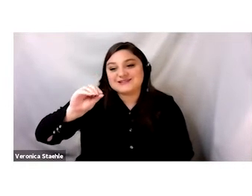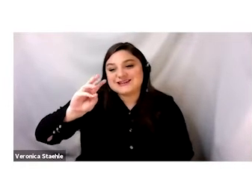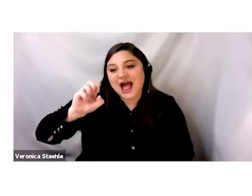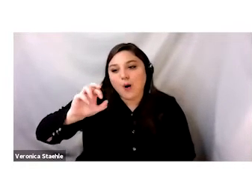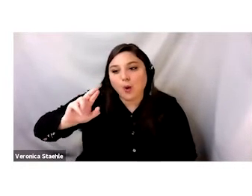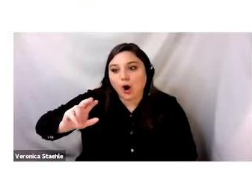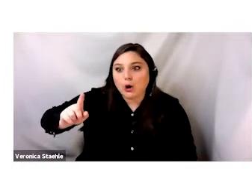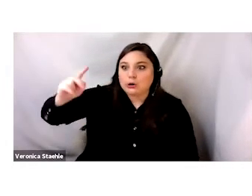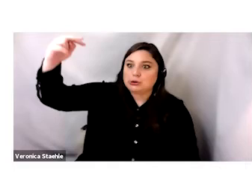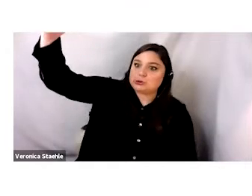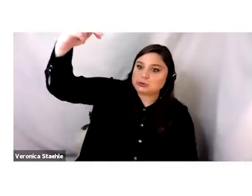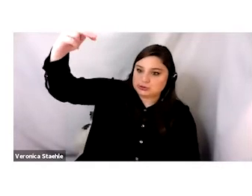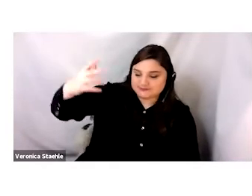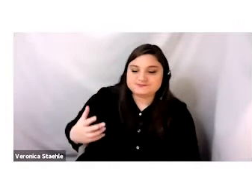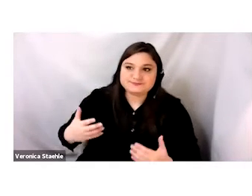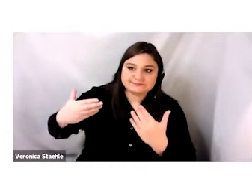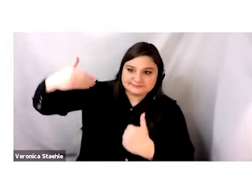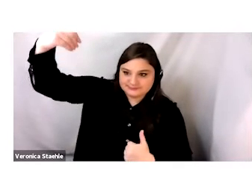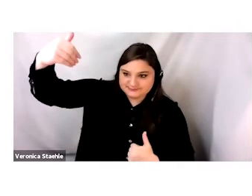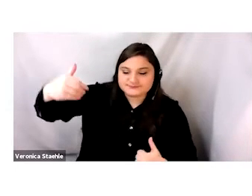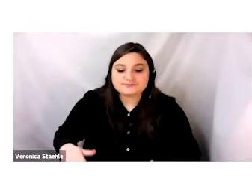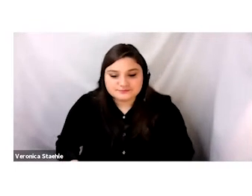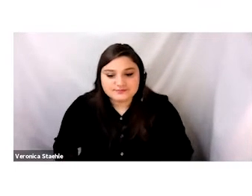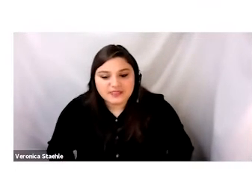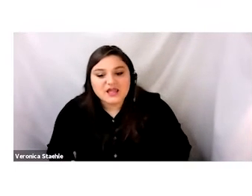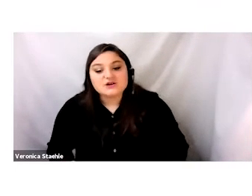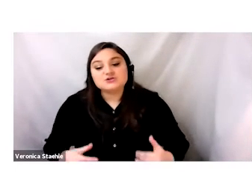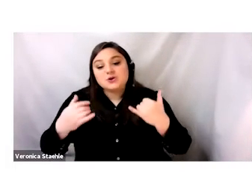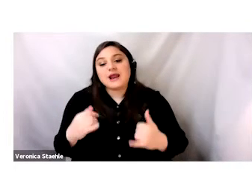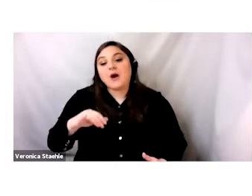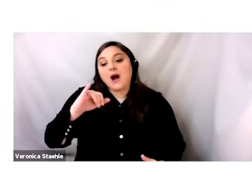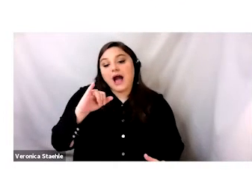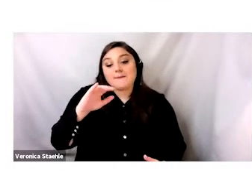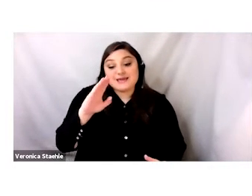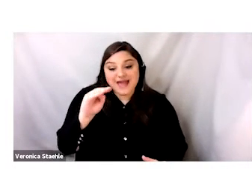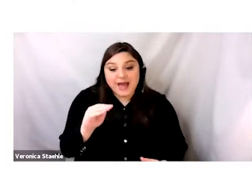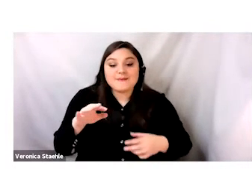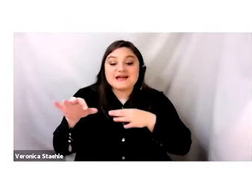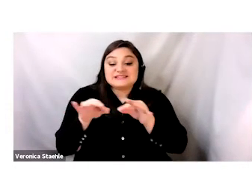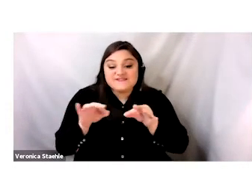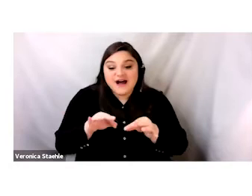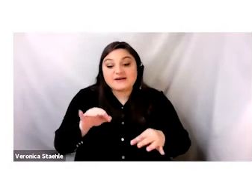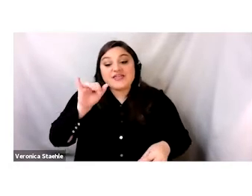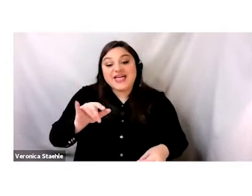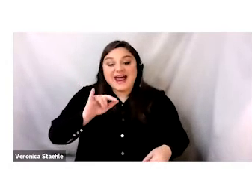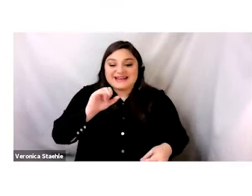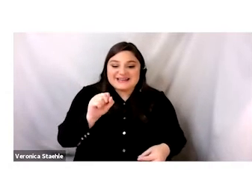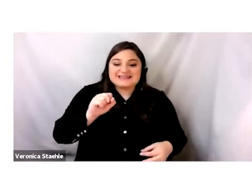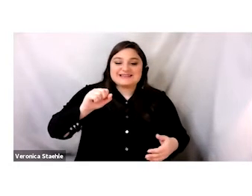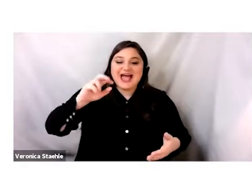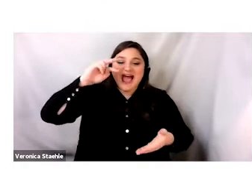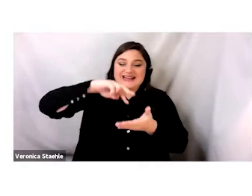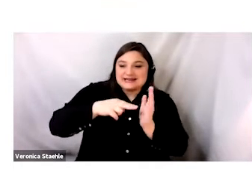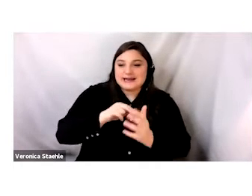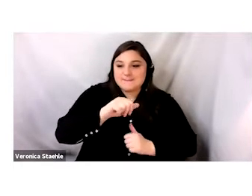defined design as the intent behind an outcome. However, at Creative Reaction Lab, we have expanded that definition to say